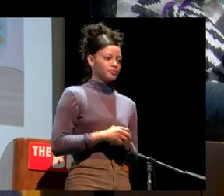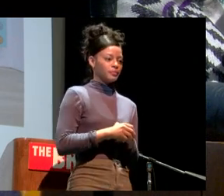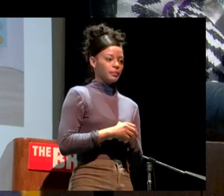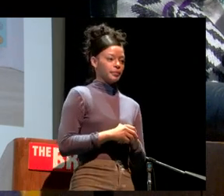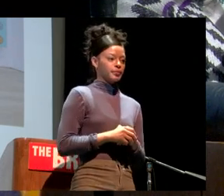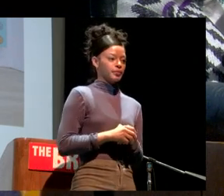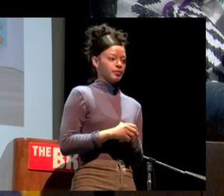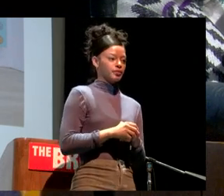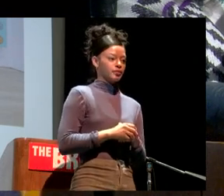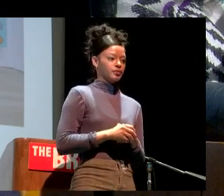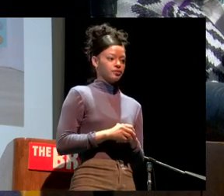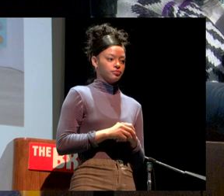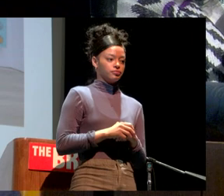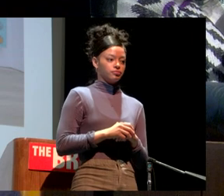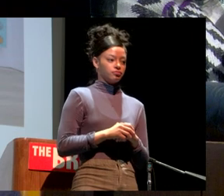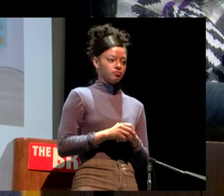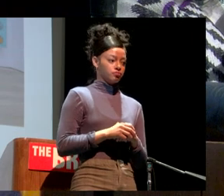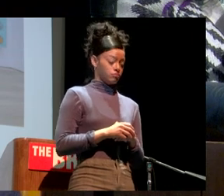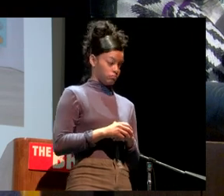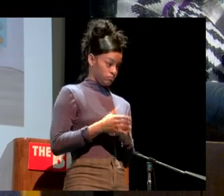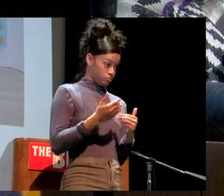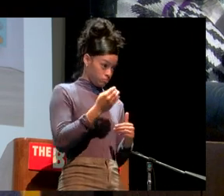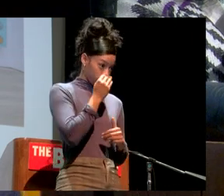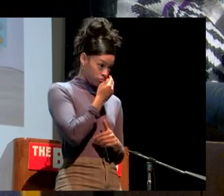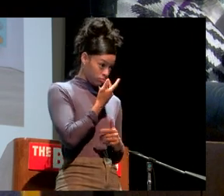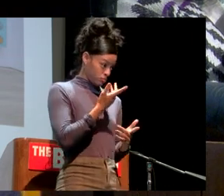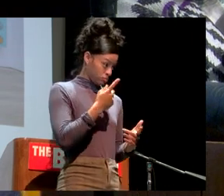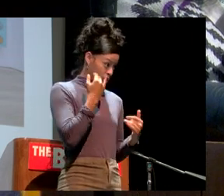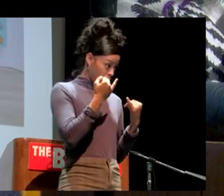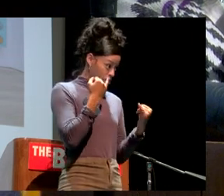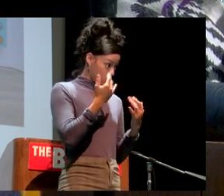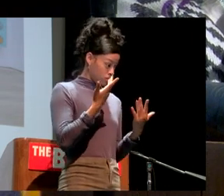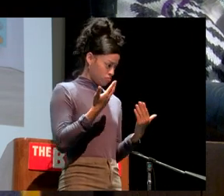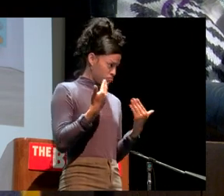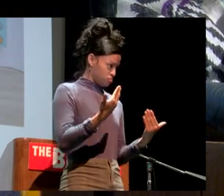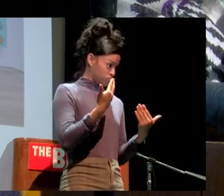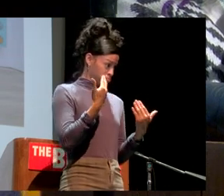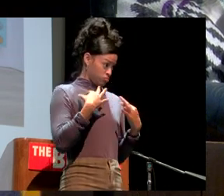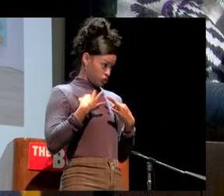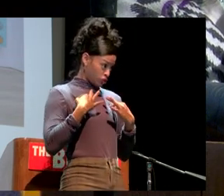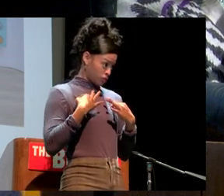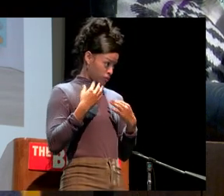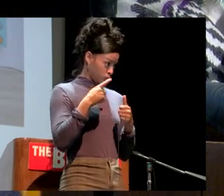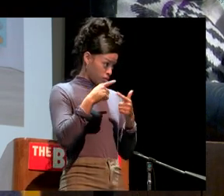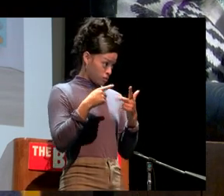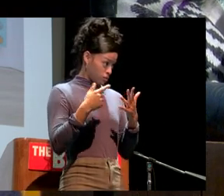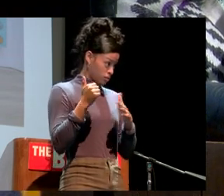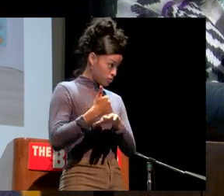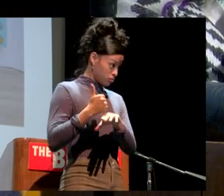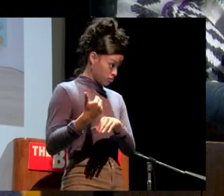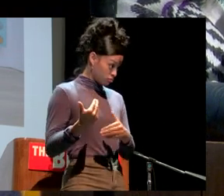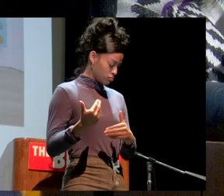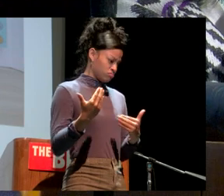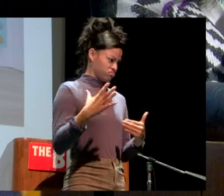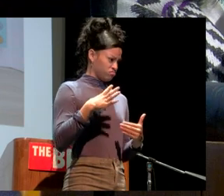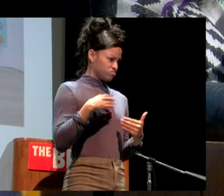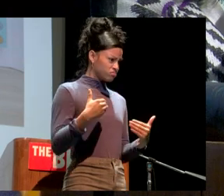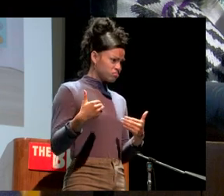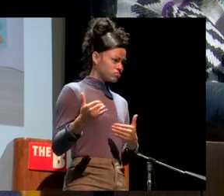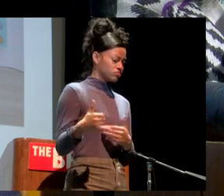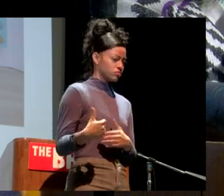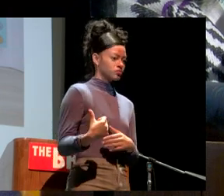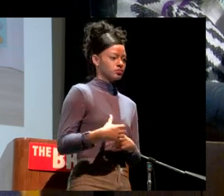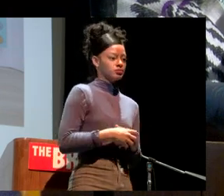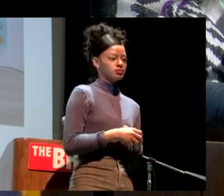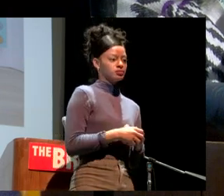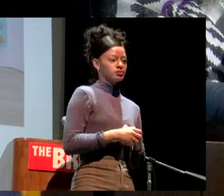that, I said, oh, maybe this could be good for NFT art. And maybe, you know, if I need 10,000 or 20,000, I can just change